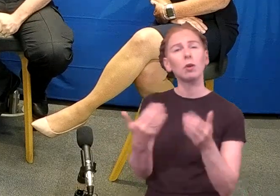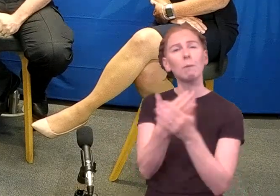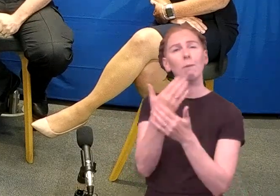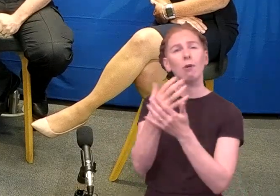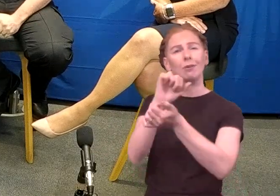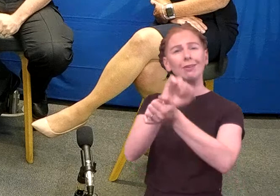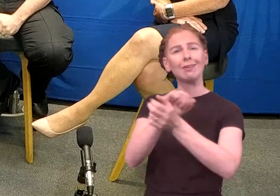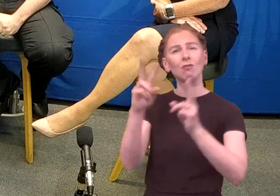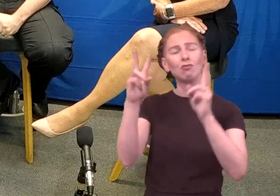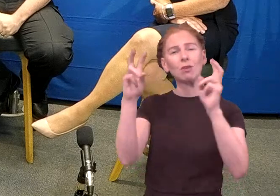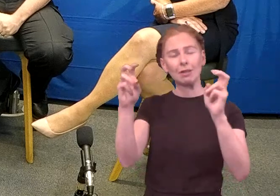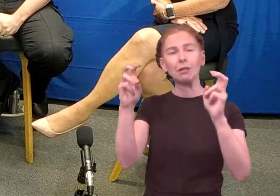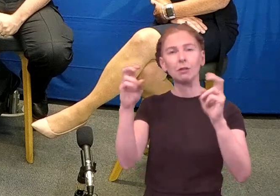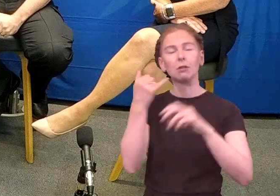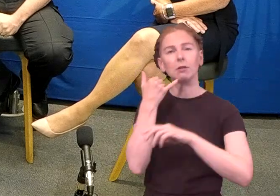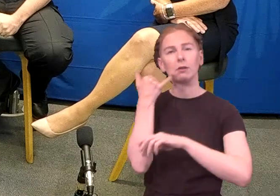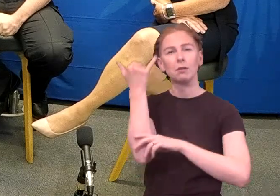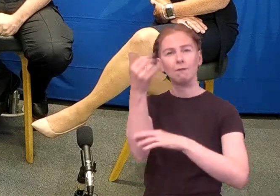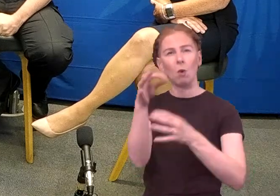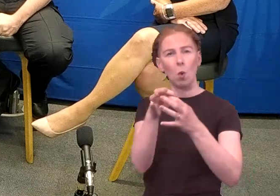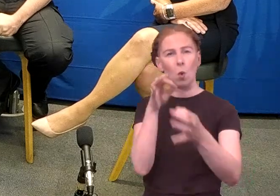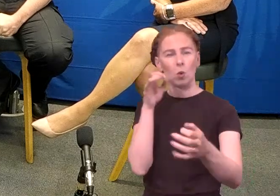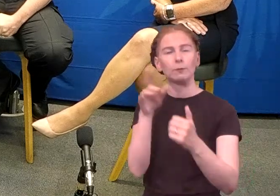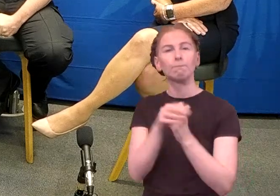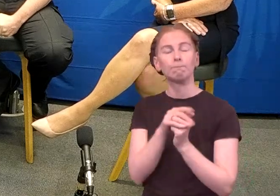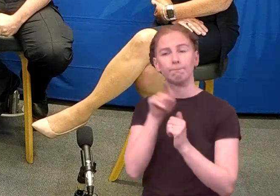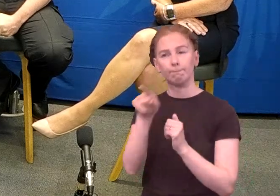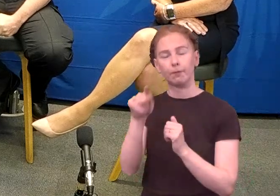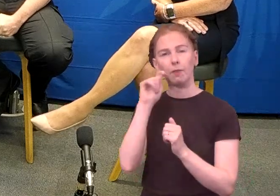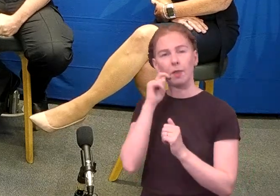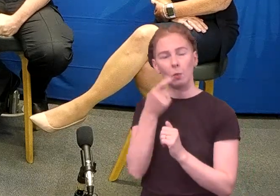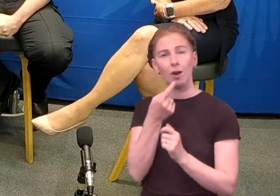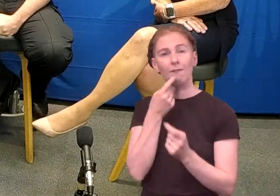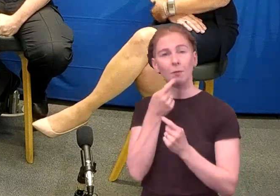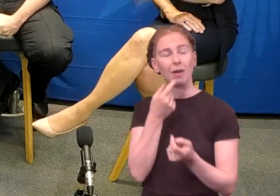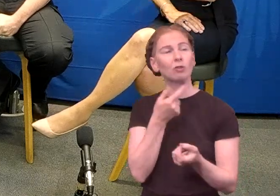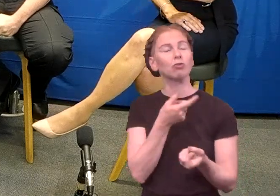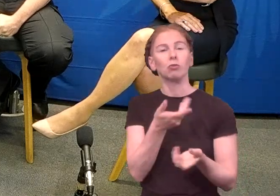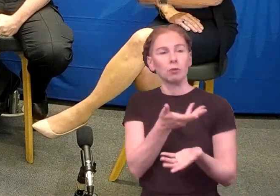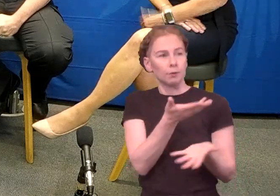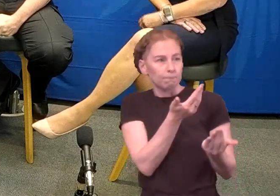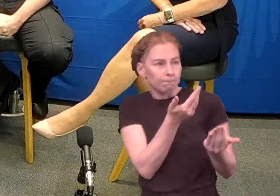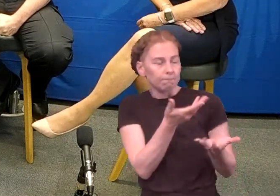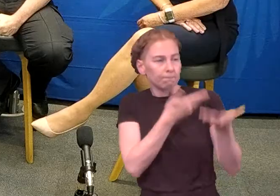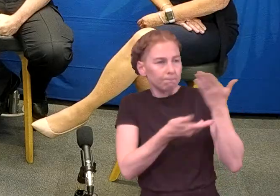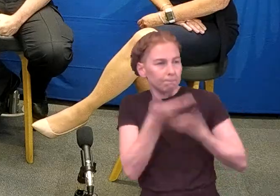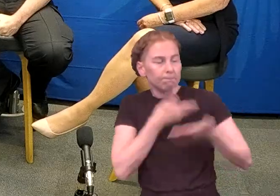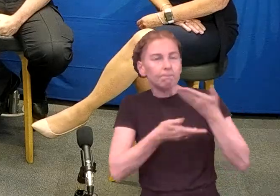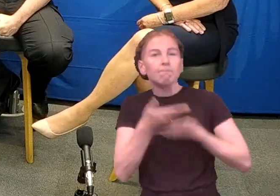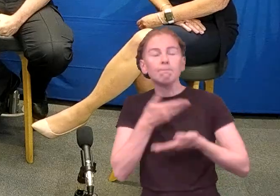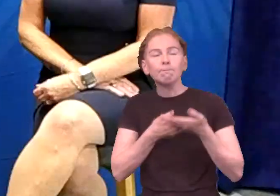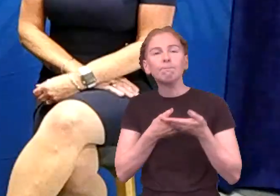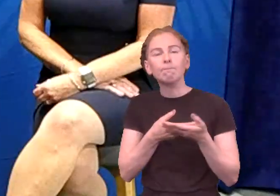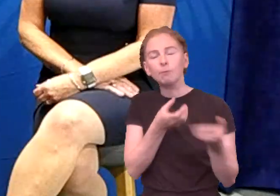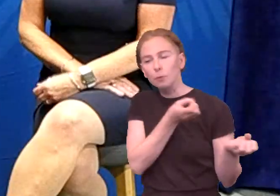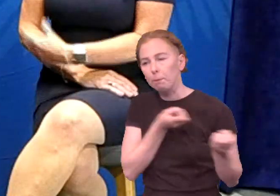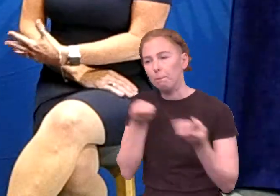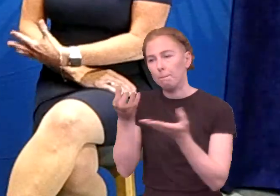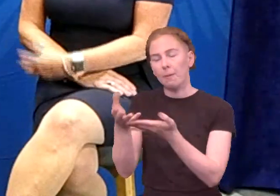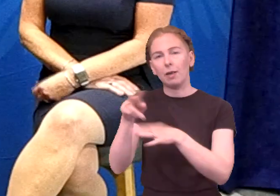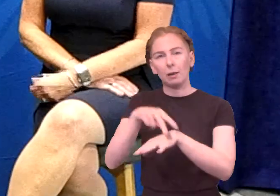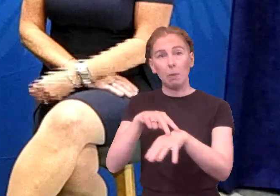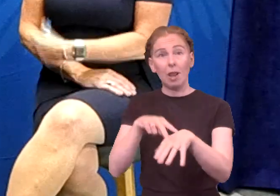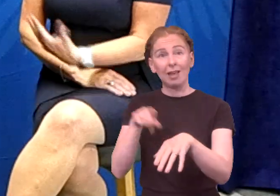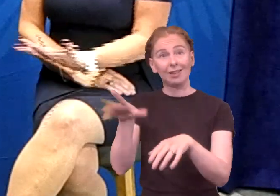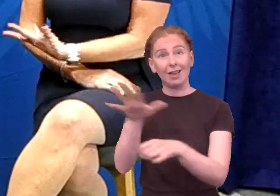you, they'll sort of take the information from you, that will then be passed on to the police force, and they'll be